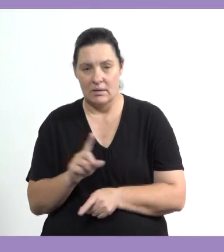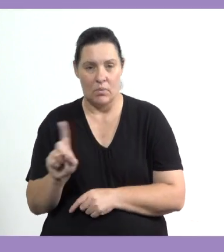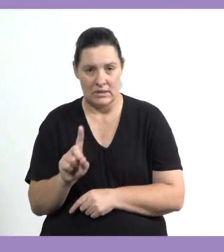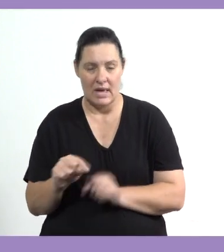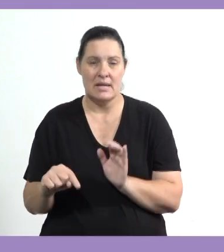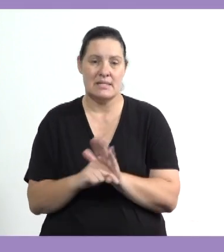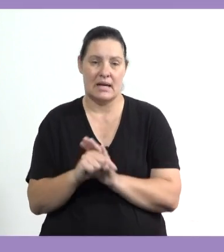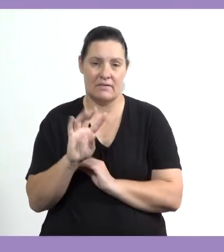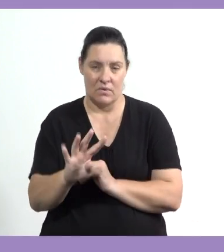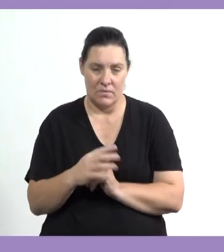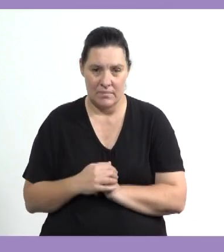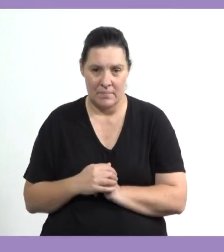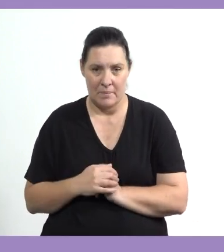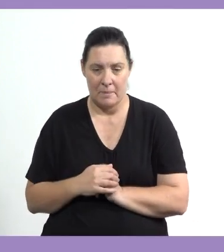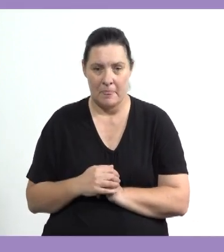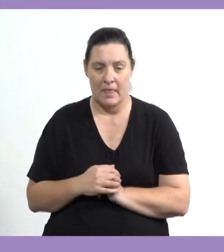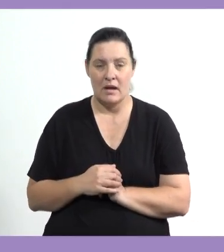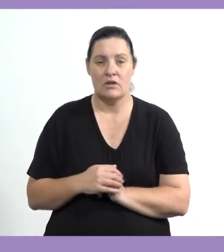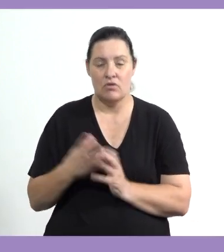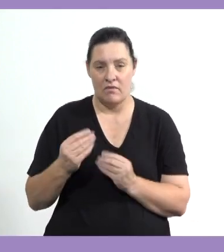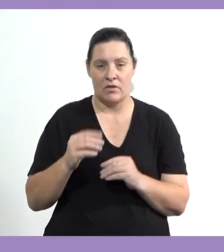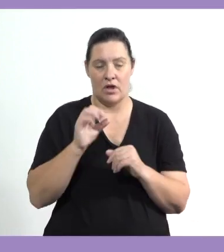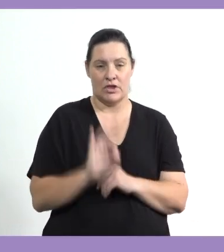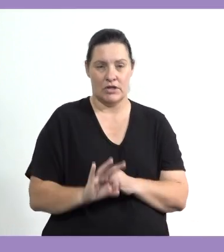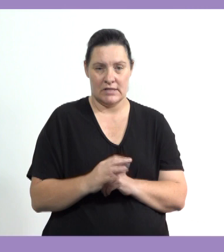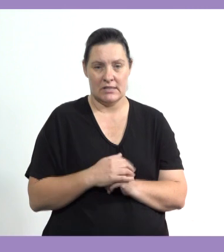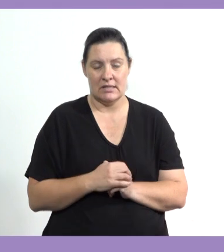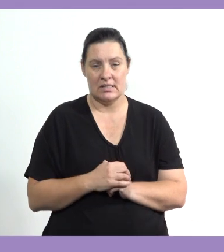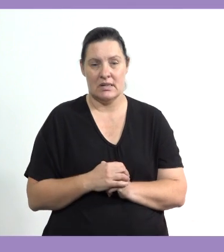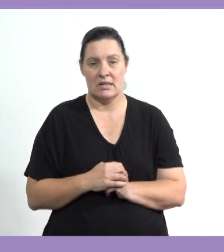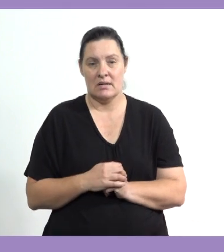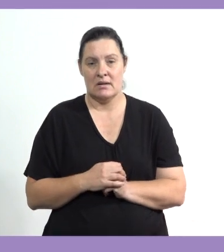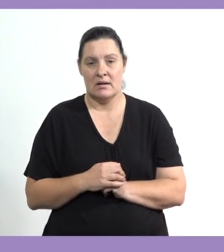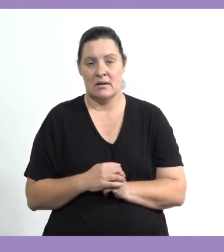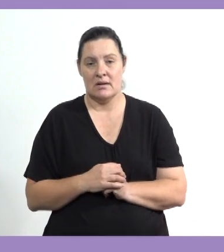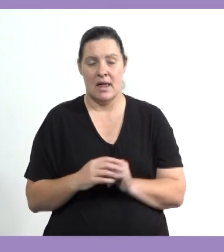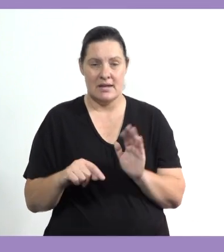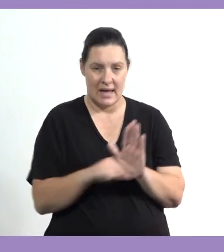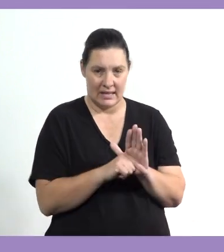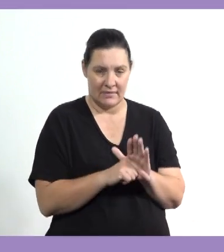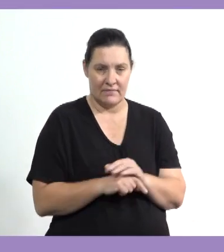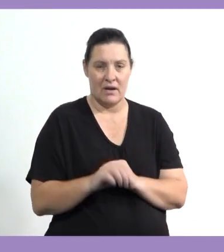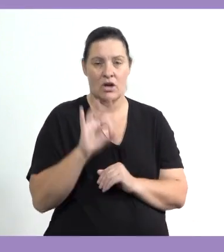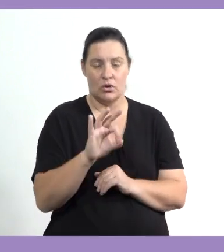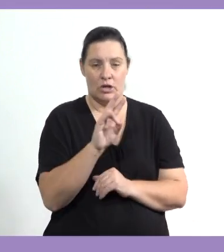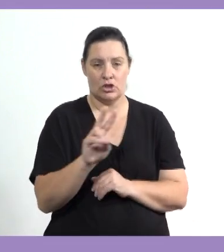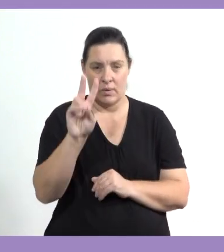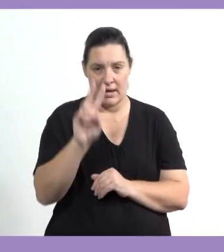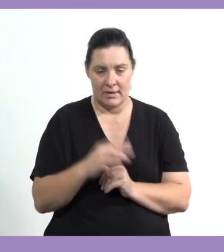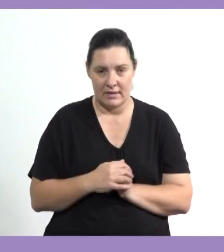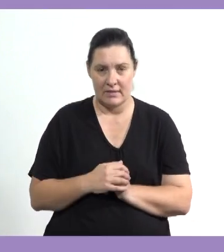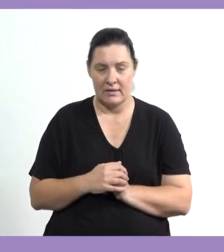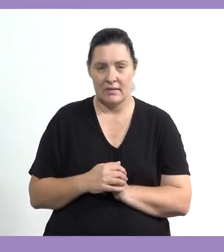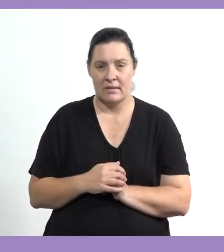is going to be a negative 4. Then we go over to the third term. That is going to be a negative 3 squared.